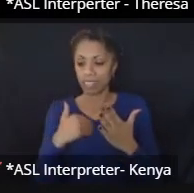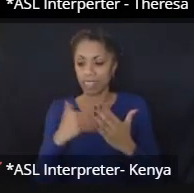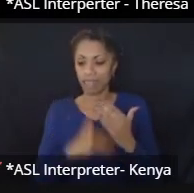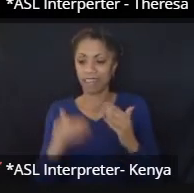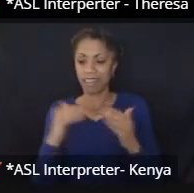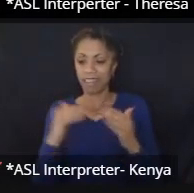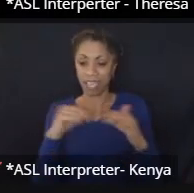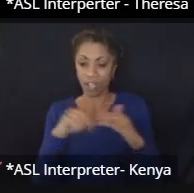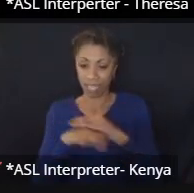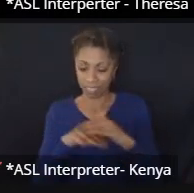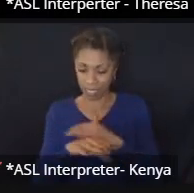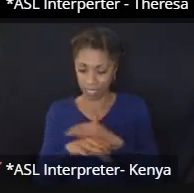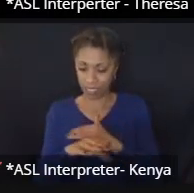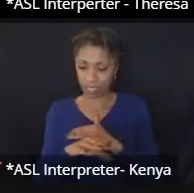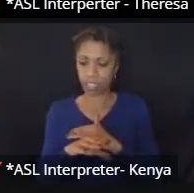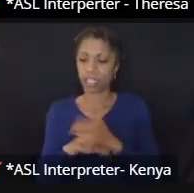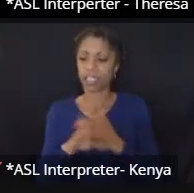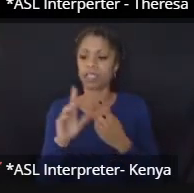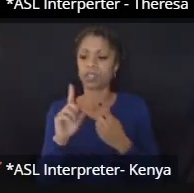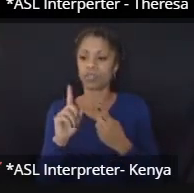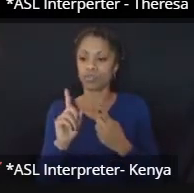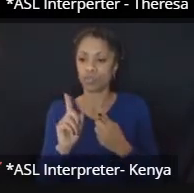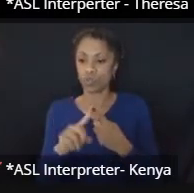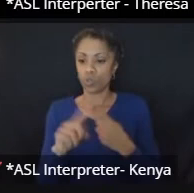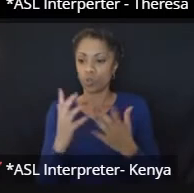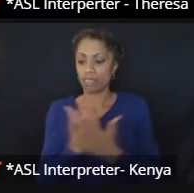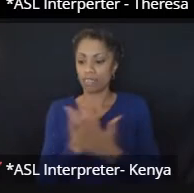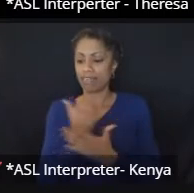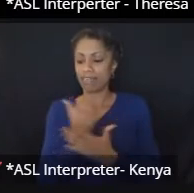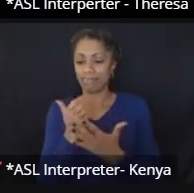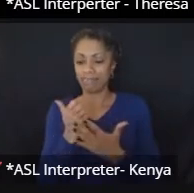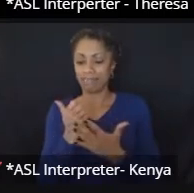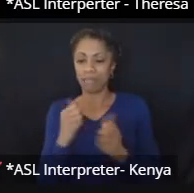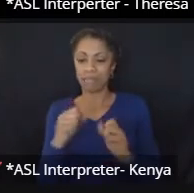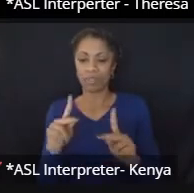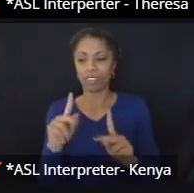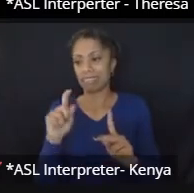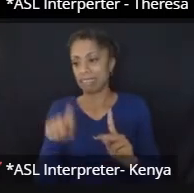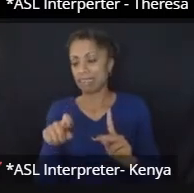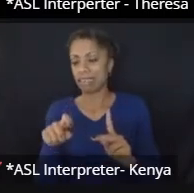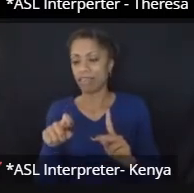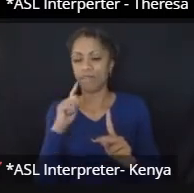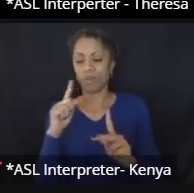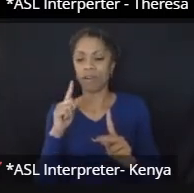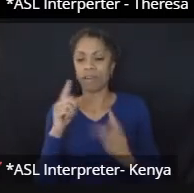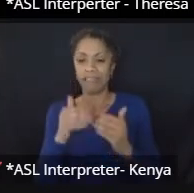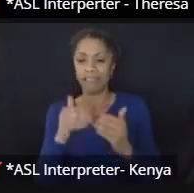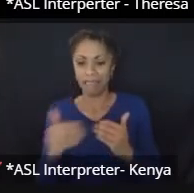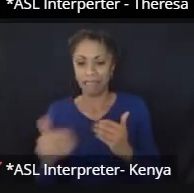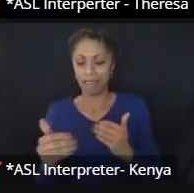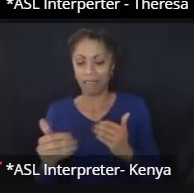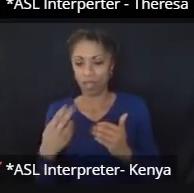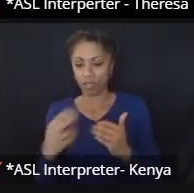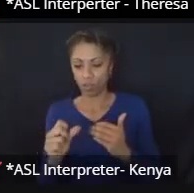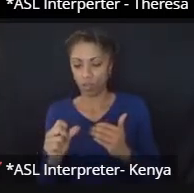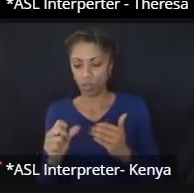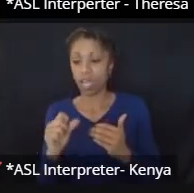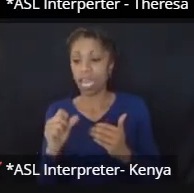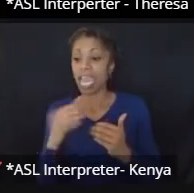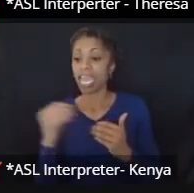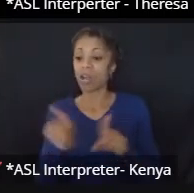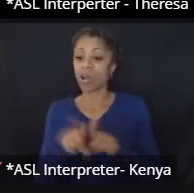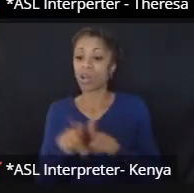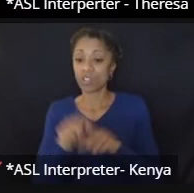they can achieve success post-secondary or career readiness, but also for the educators to have the resources that they need to provide